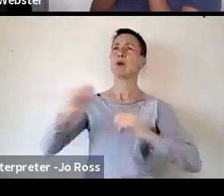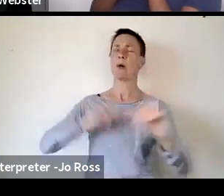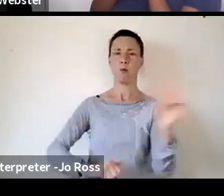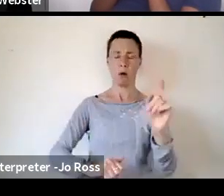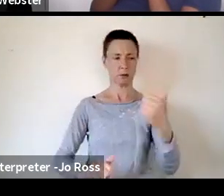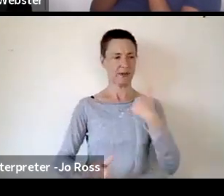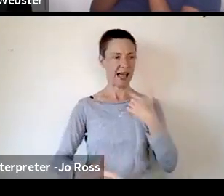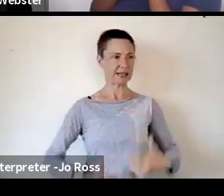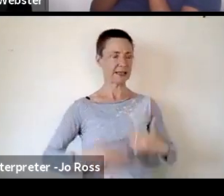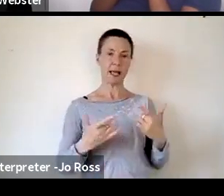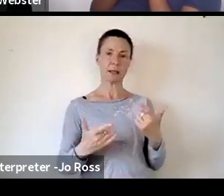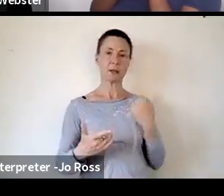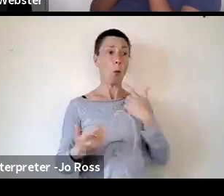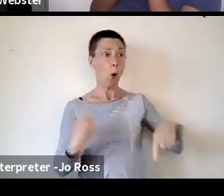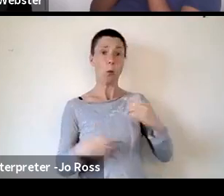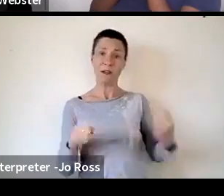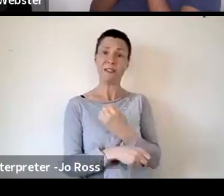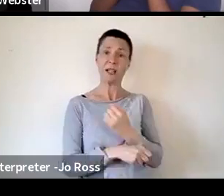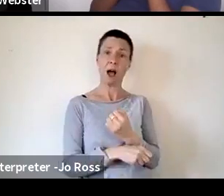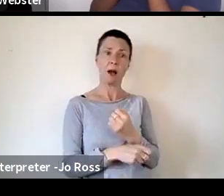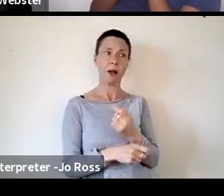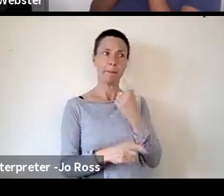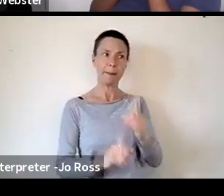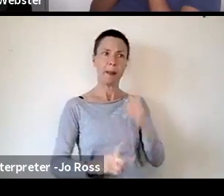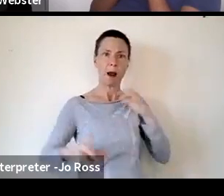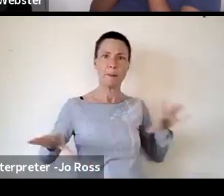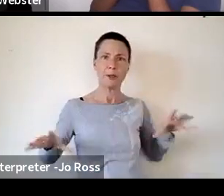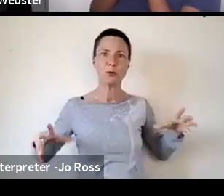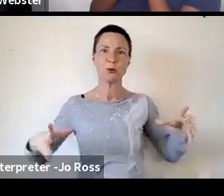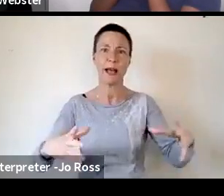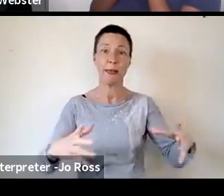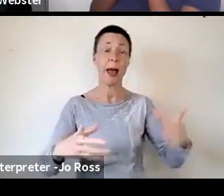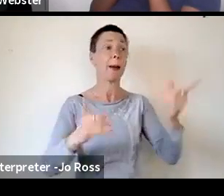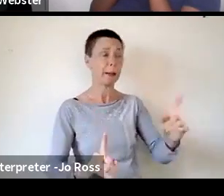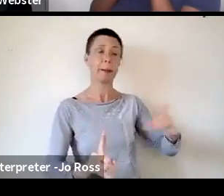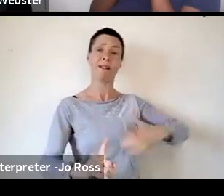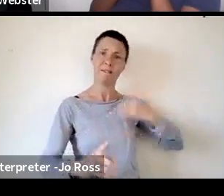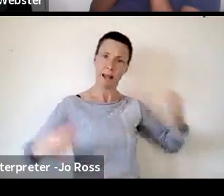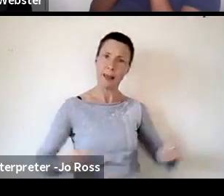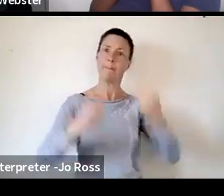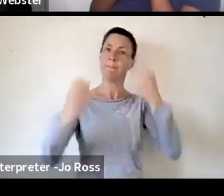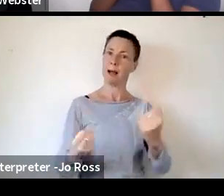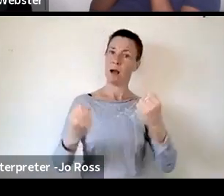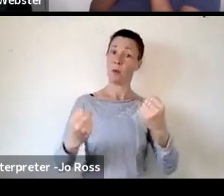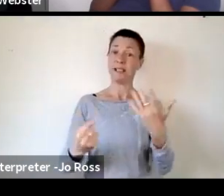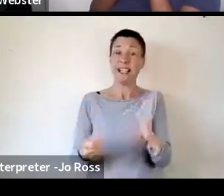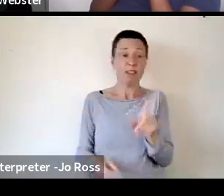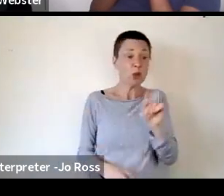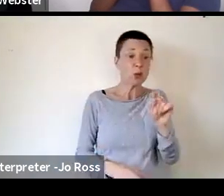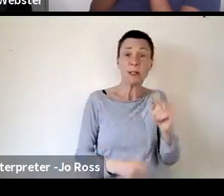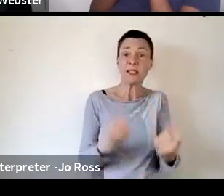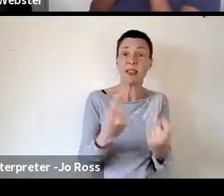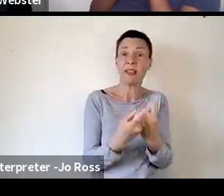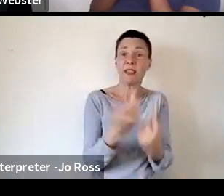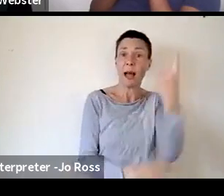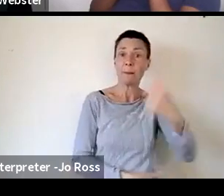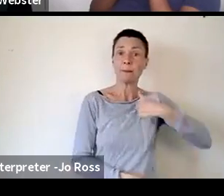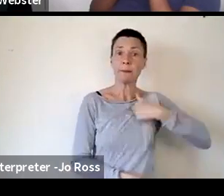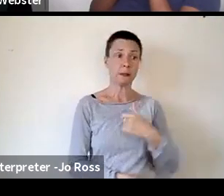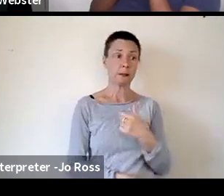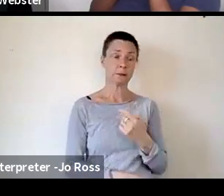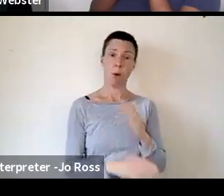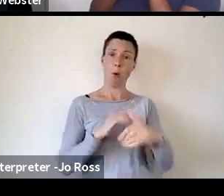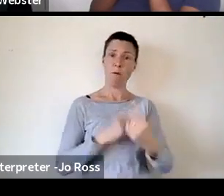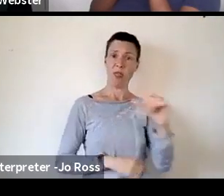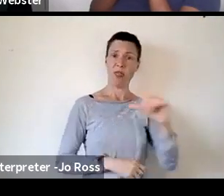that sense that actually we're all coming together. Even the Twitter incident as well, to have 1,200